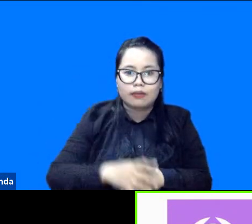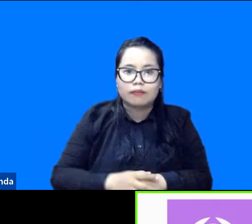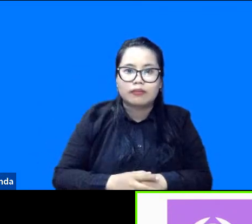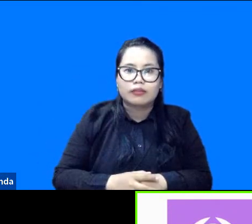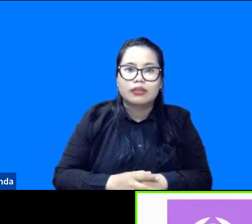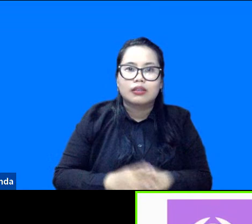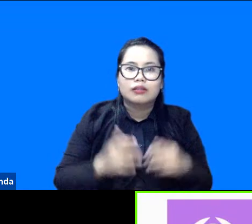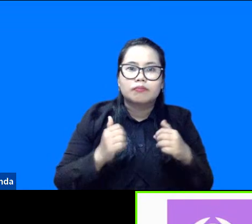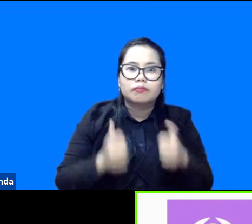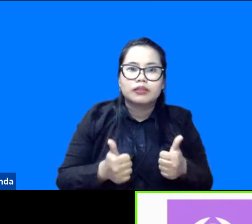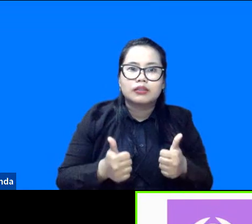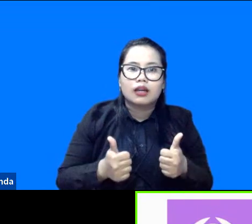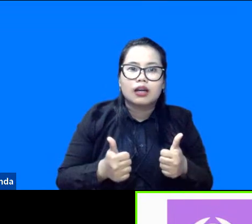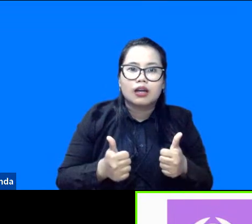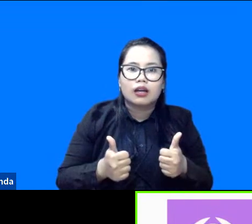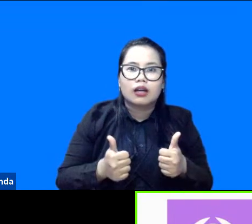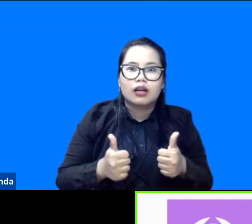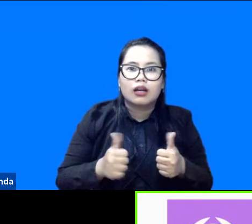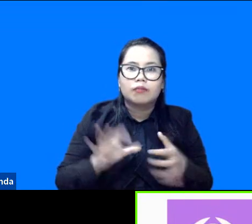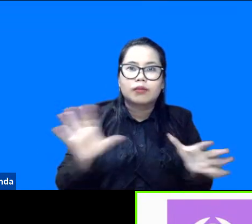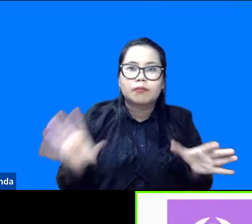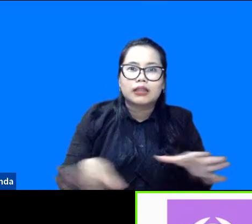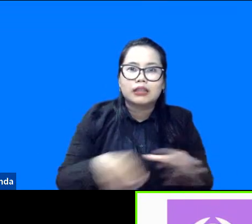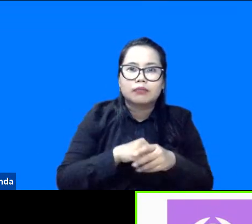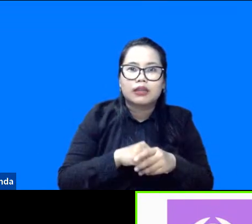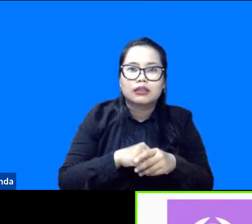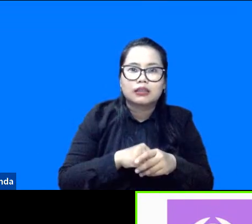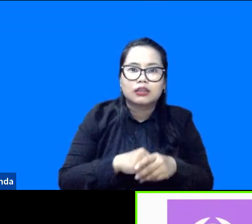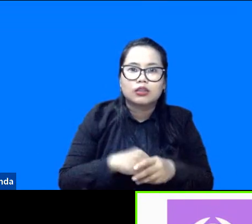as the resource person. And maybe,